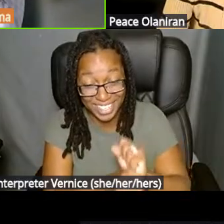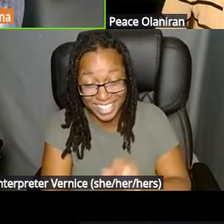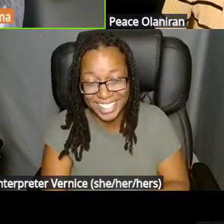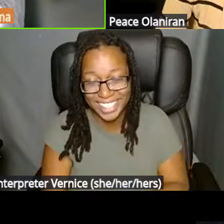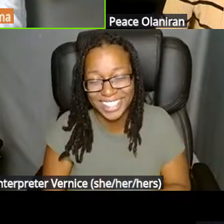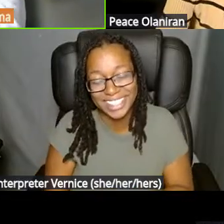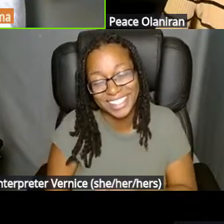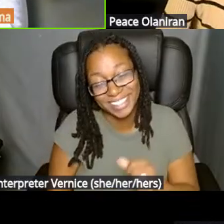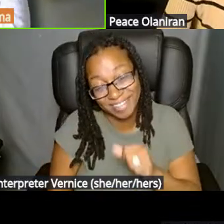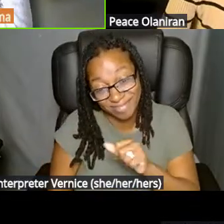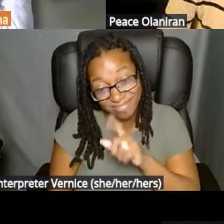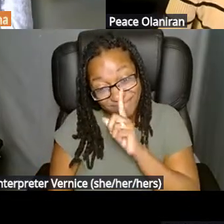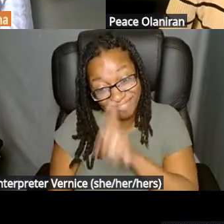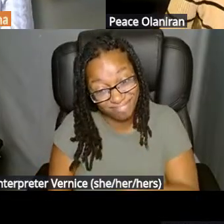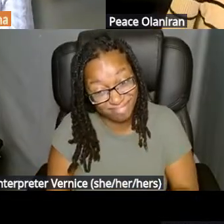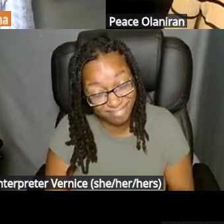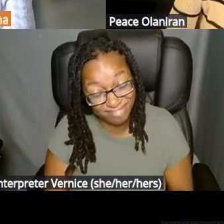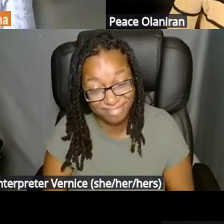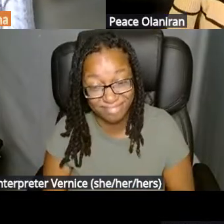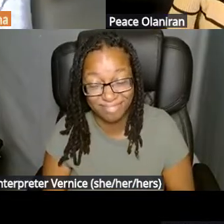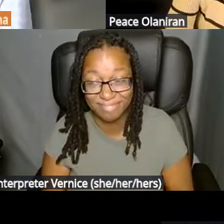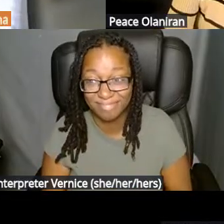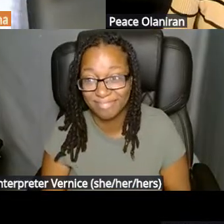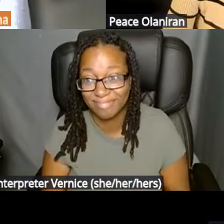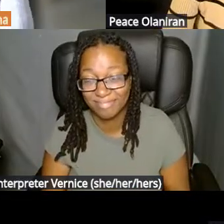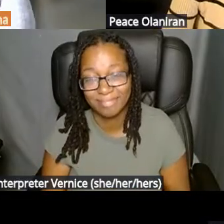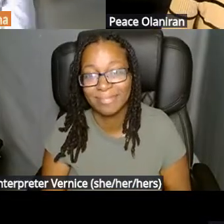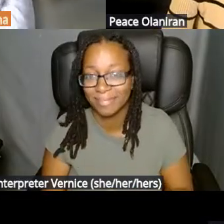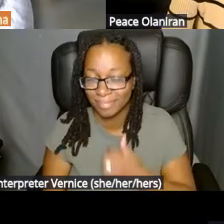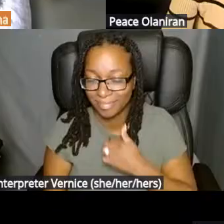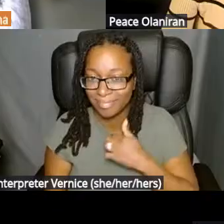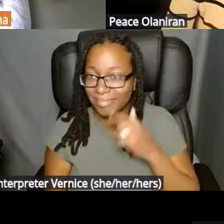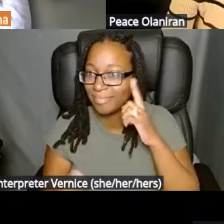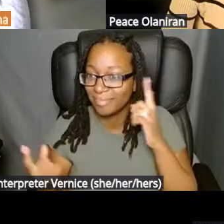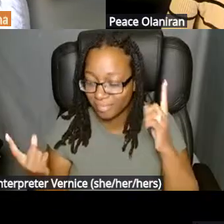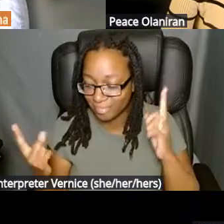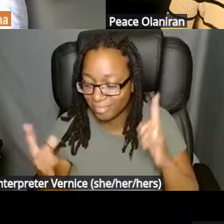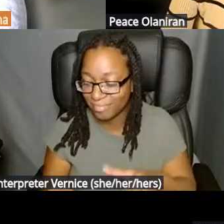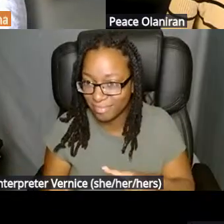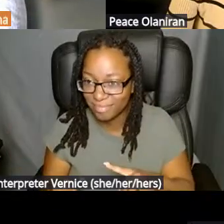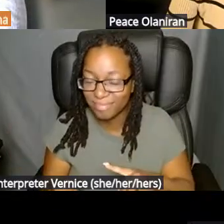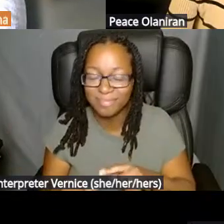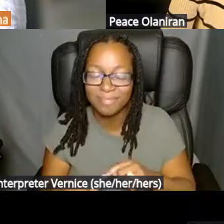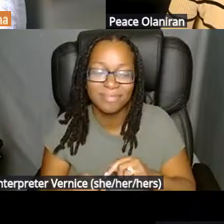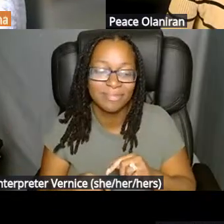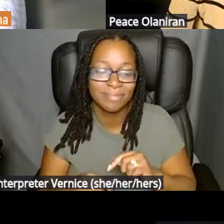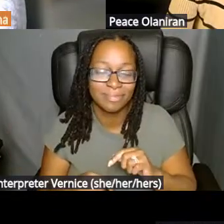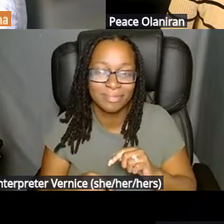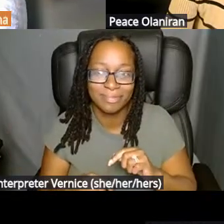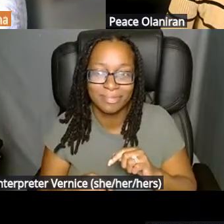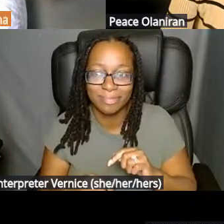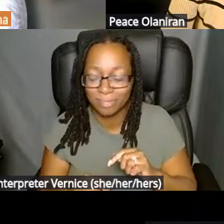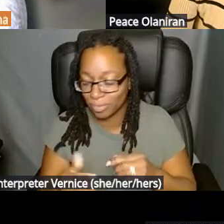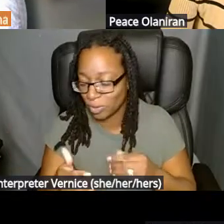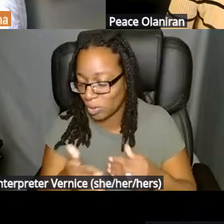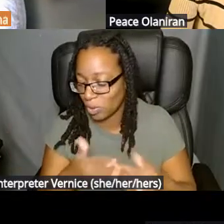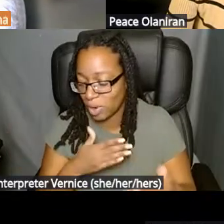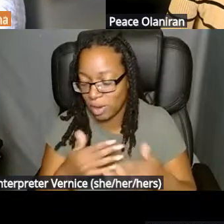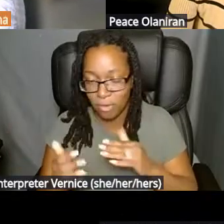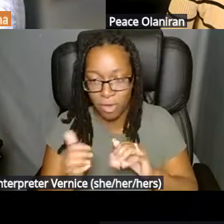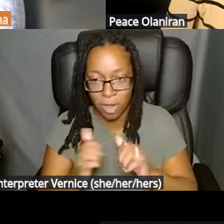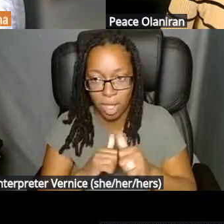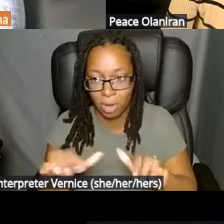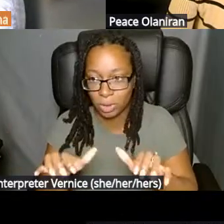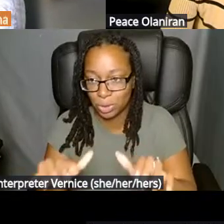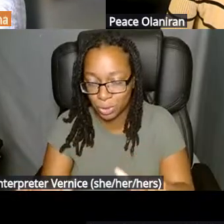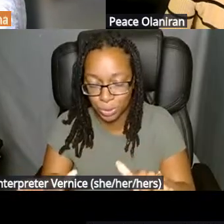hard. I completely agree in the sense that whatever way you do it,